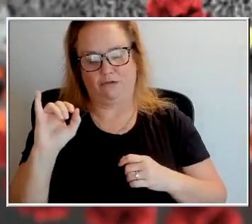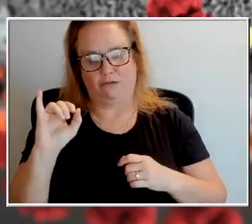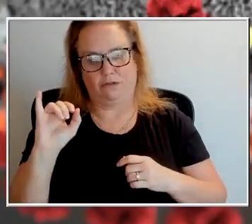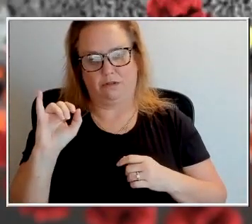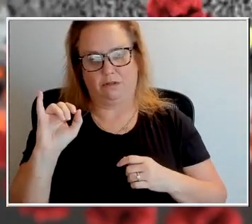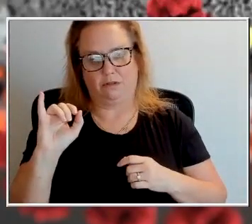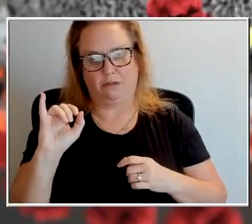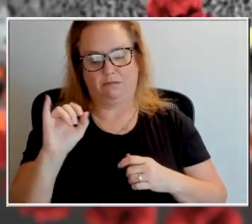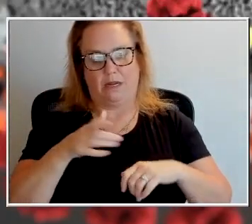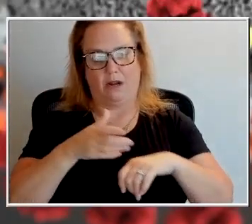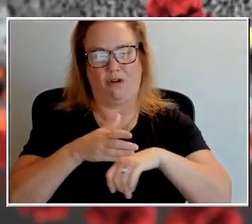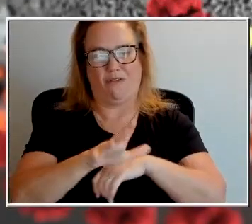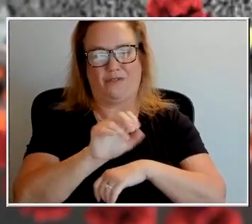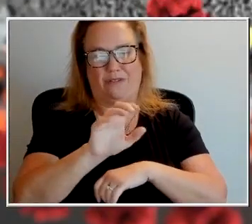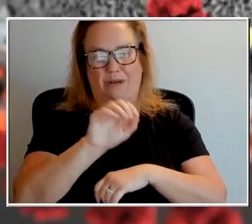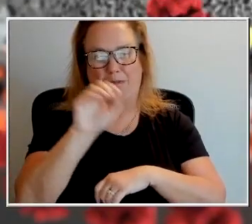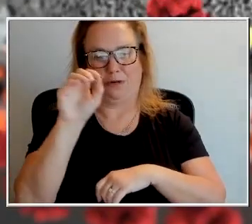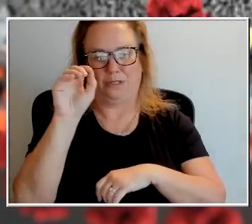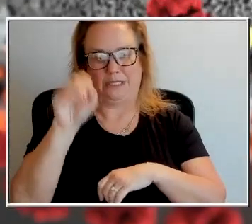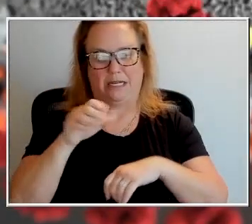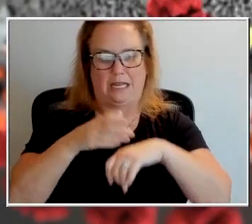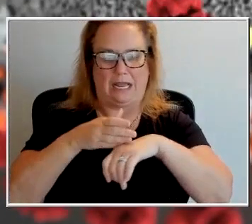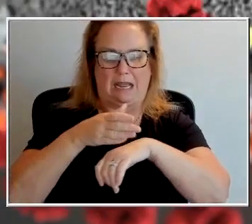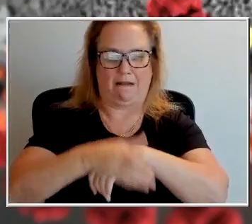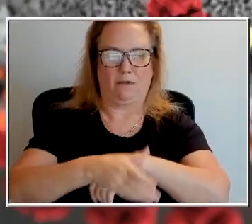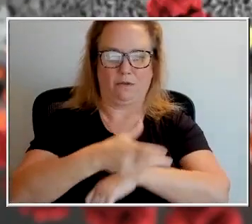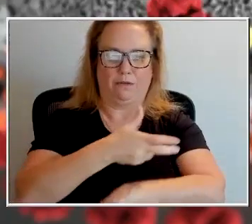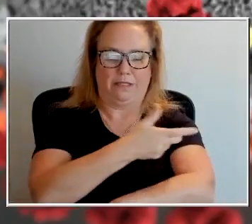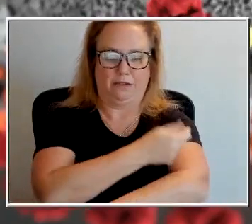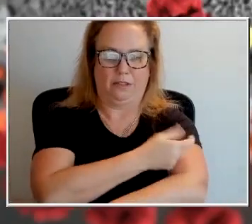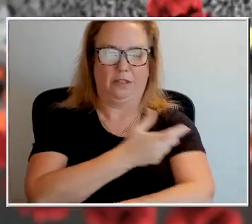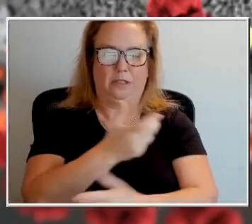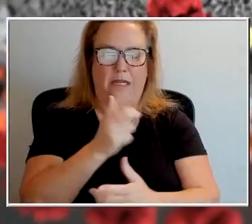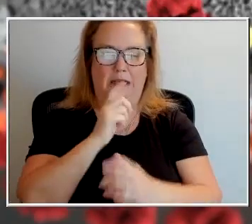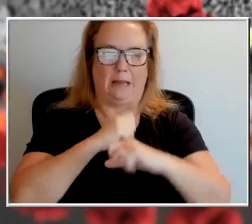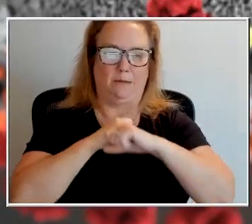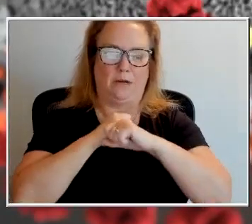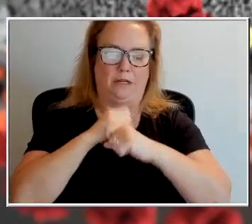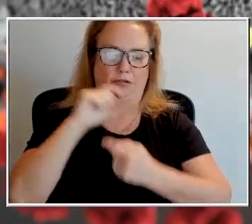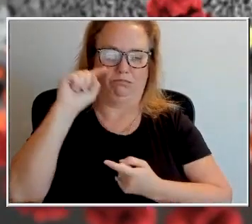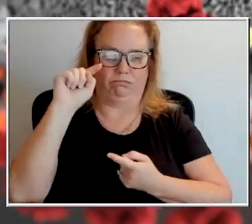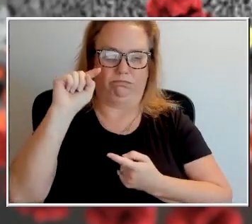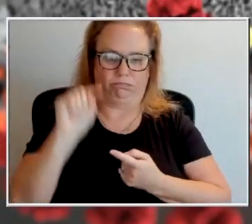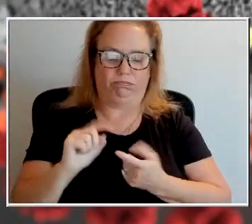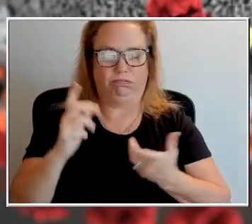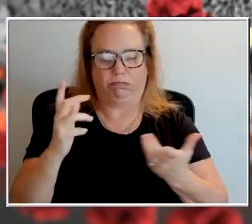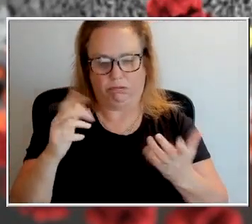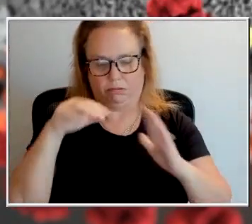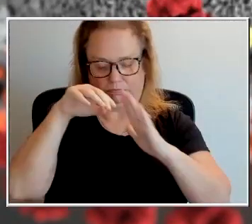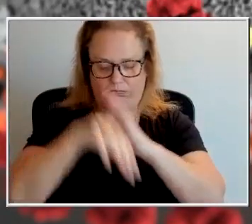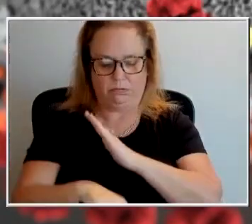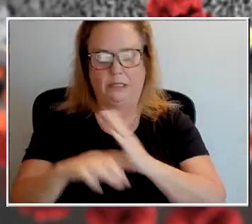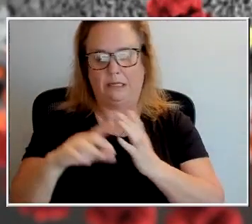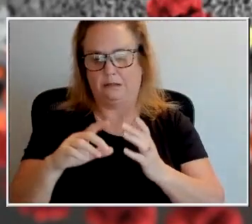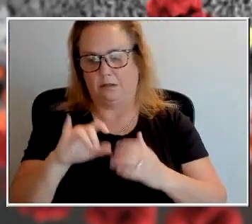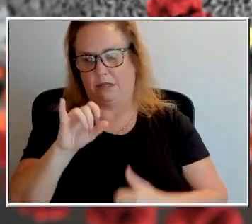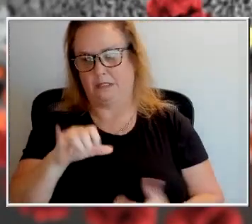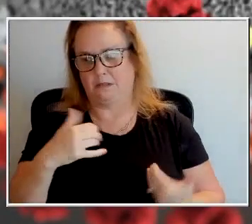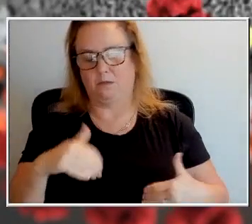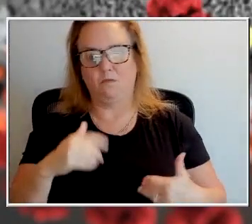over 50% soon after the injection, and of course that protection wanes. So that is one of